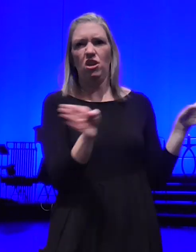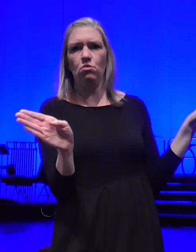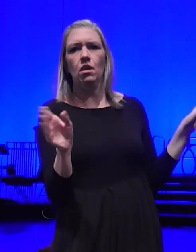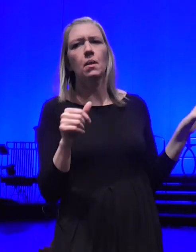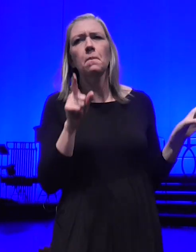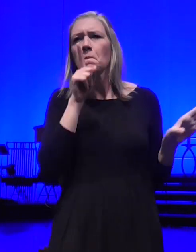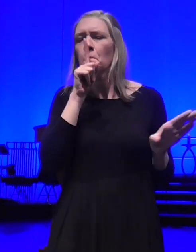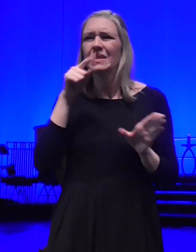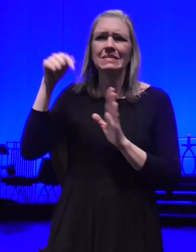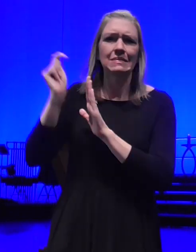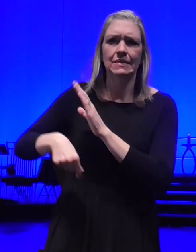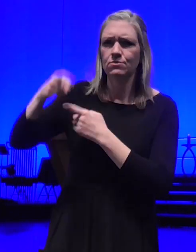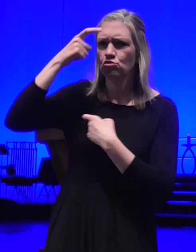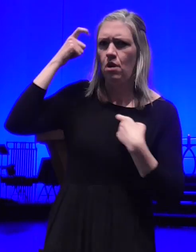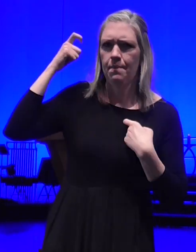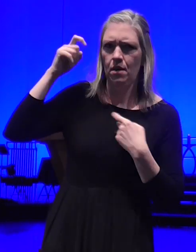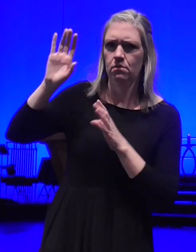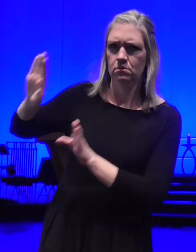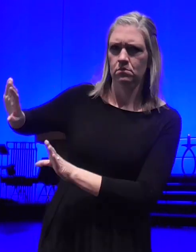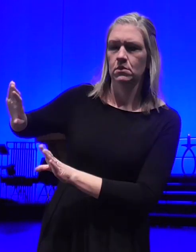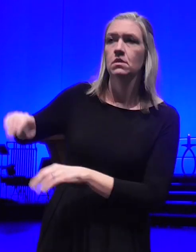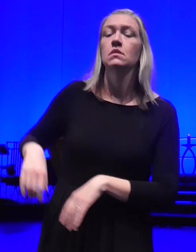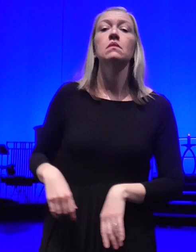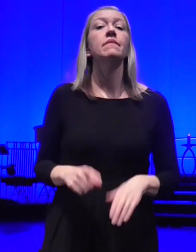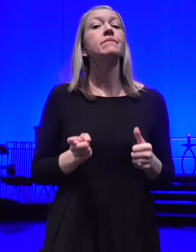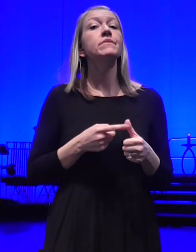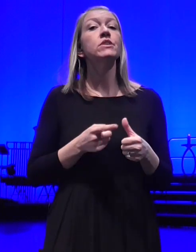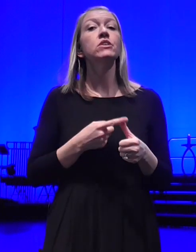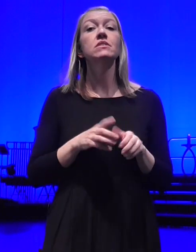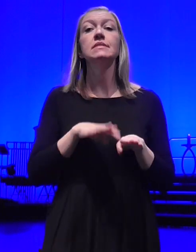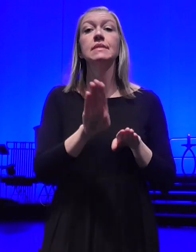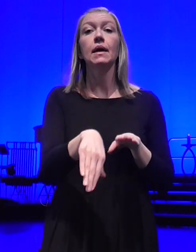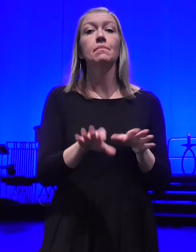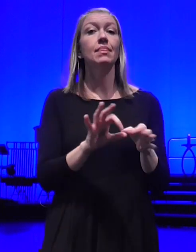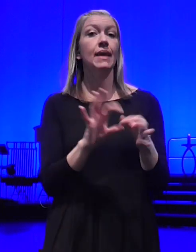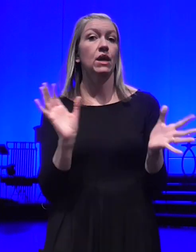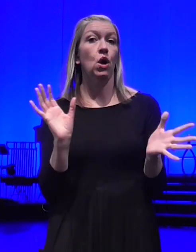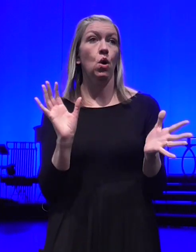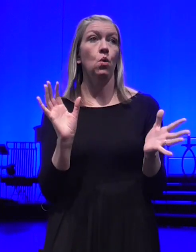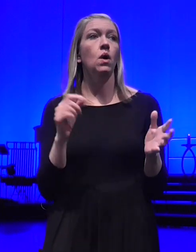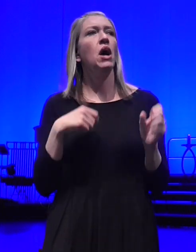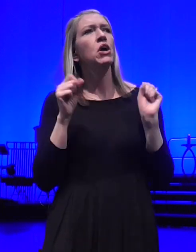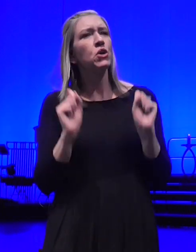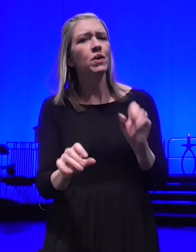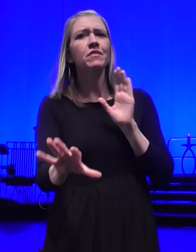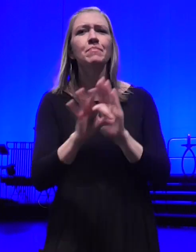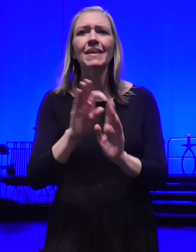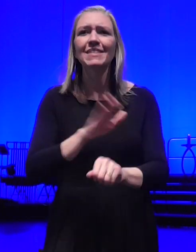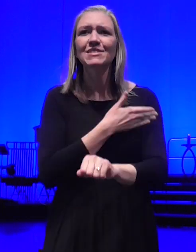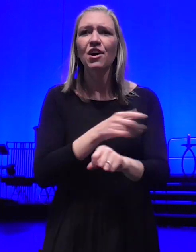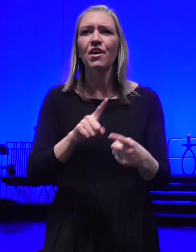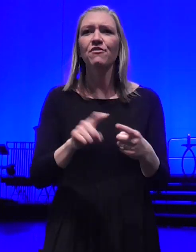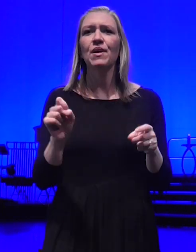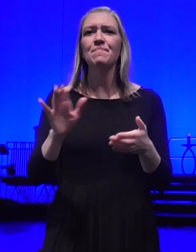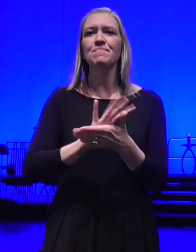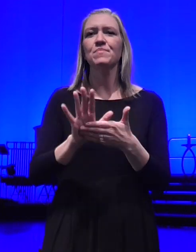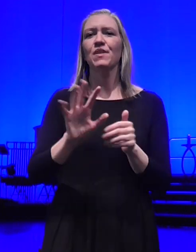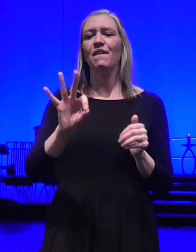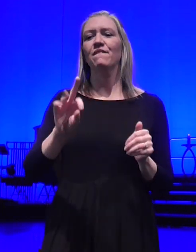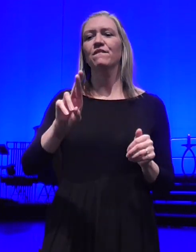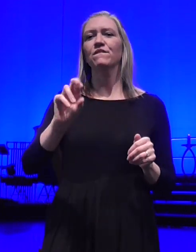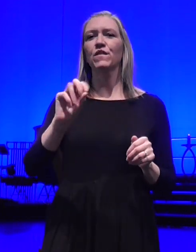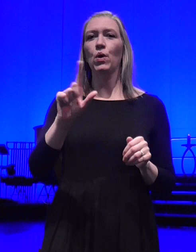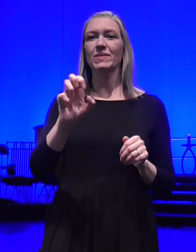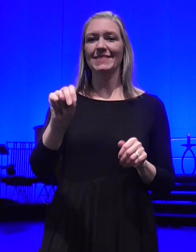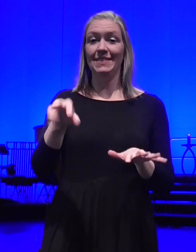is to let it go. And of course, I could have had Tom sing, from Frozen, I suppose.